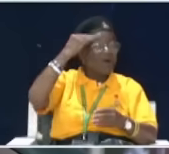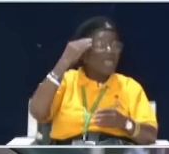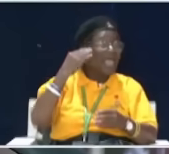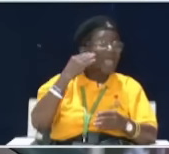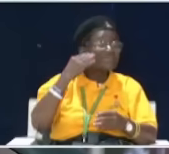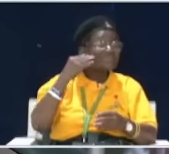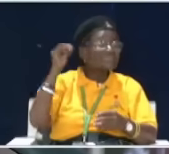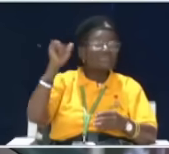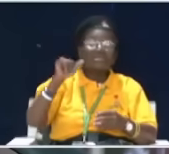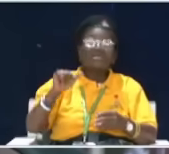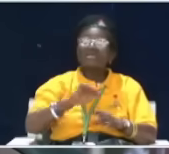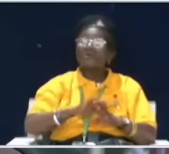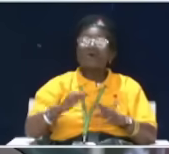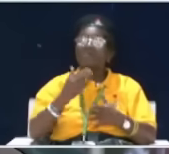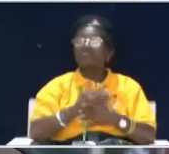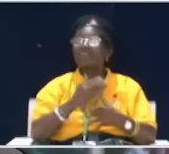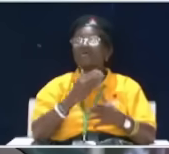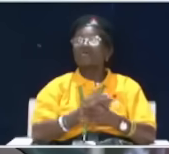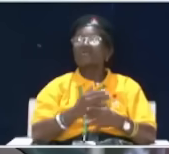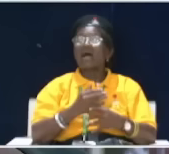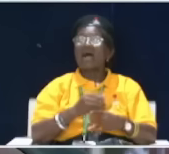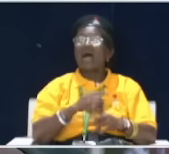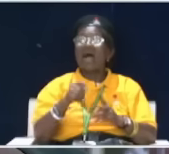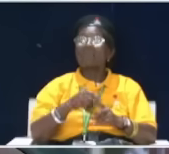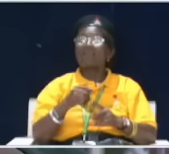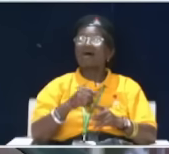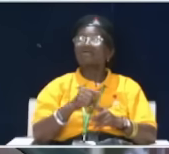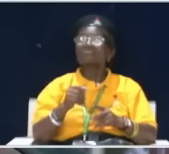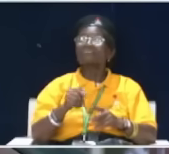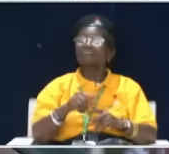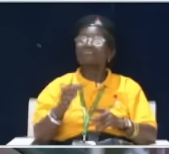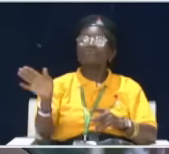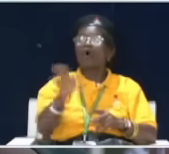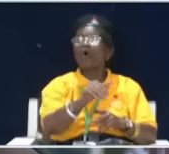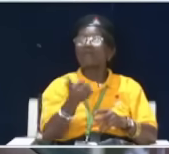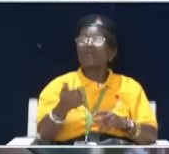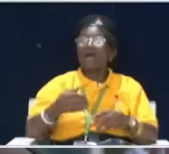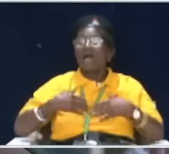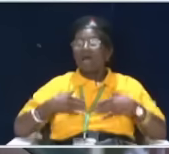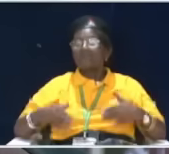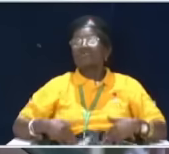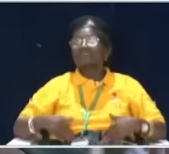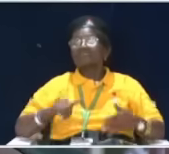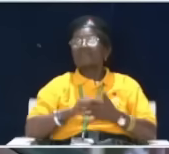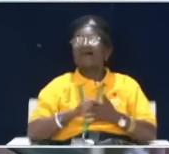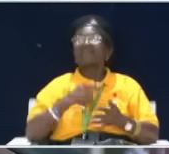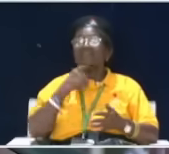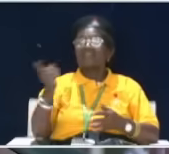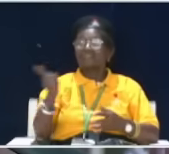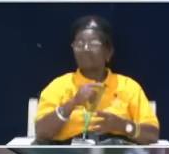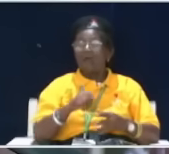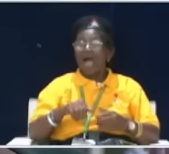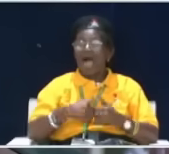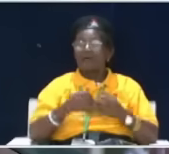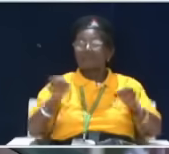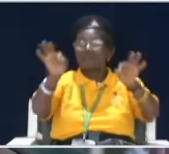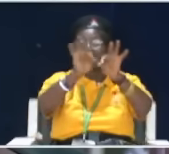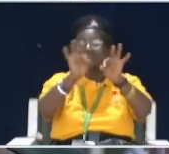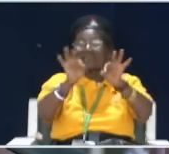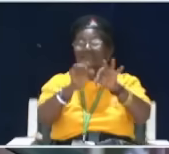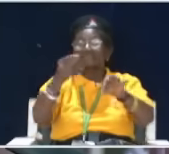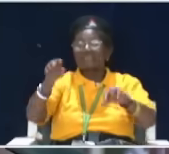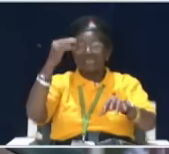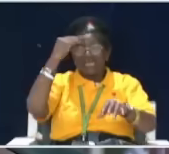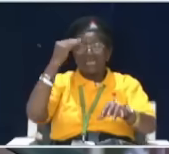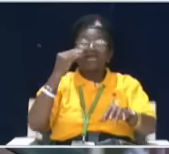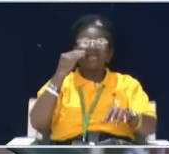They don't bother about the rest of the body. Ko si to kan won pelu iyoku ara e. That tells you how important the head is. Eyi so fun pataki